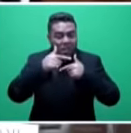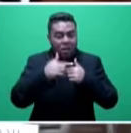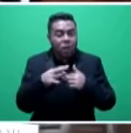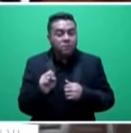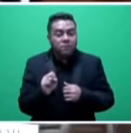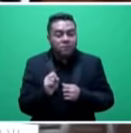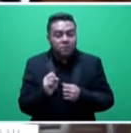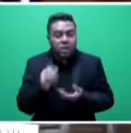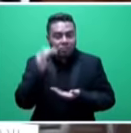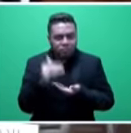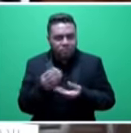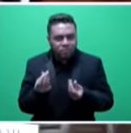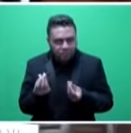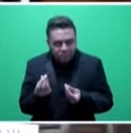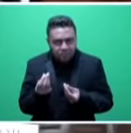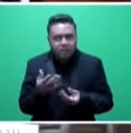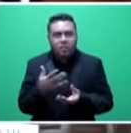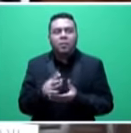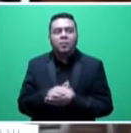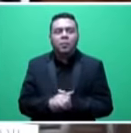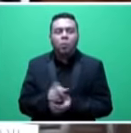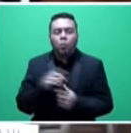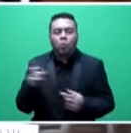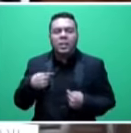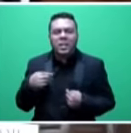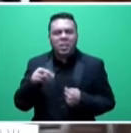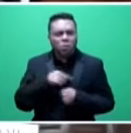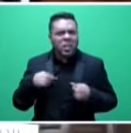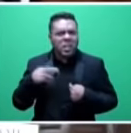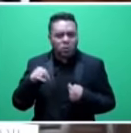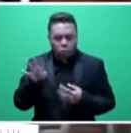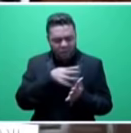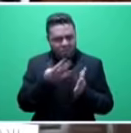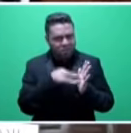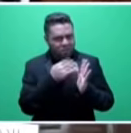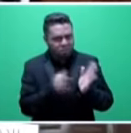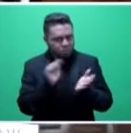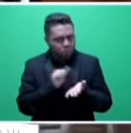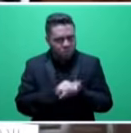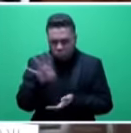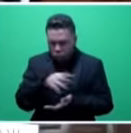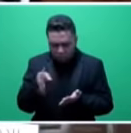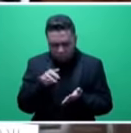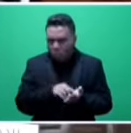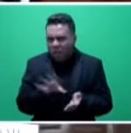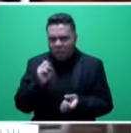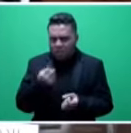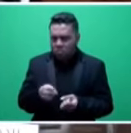representatives of the people, need to know and explain. We need to analyze this, Mr. Speaker, sir. We cannot just let it